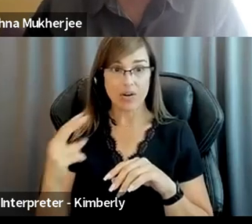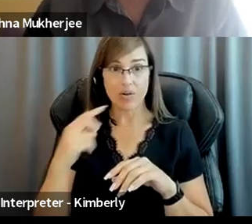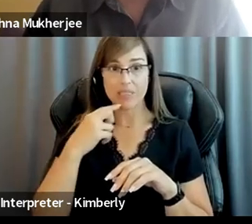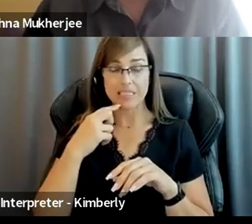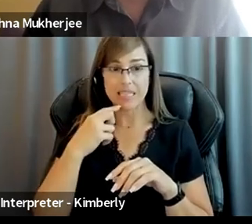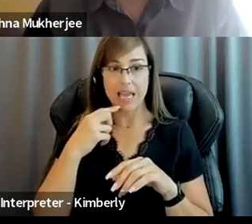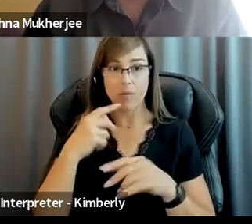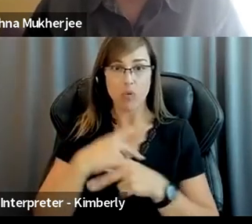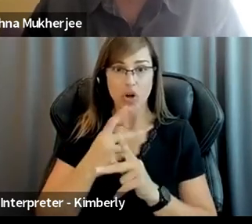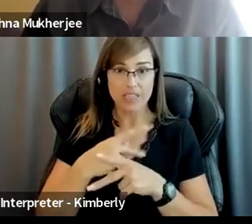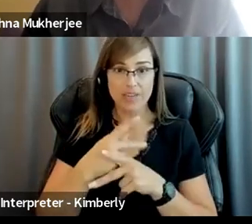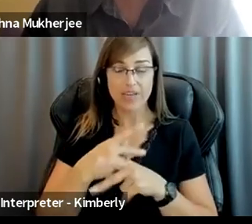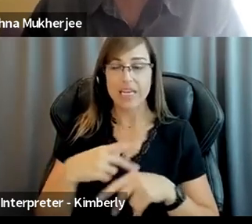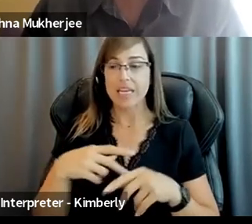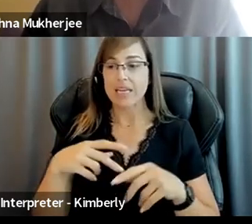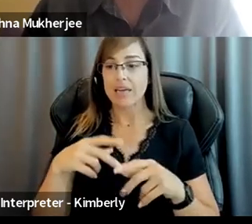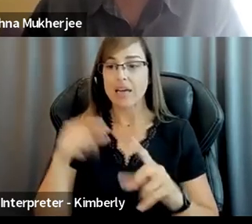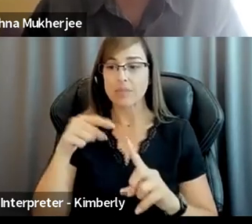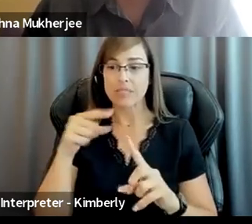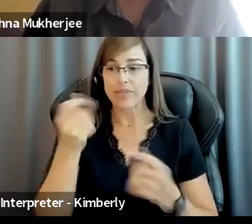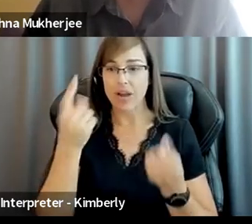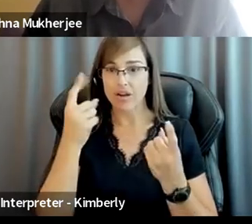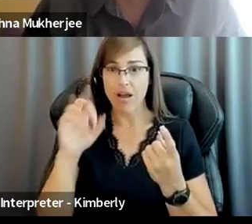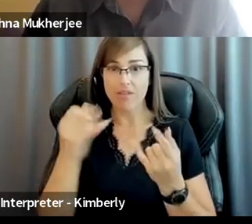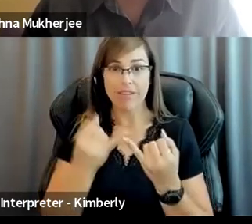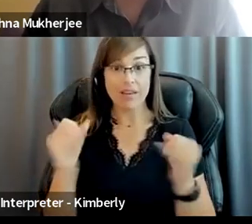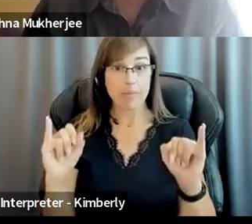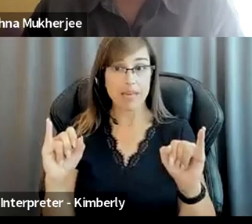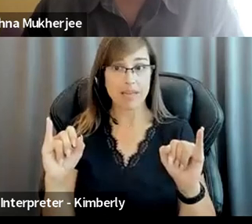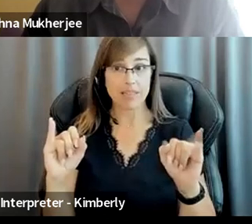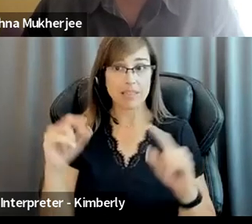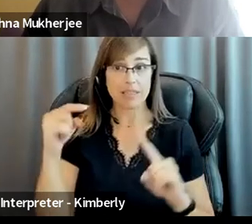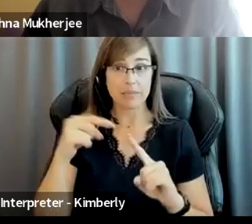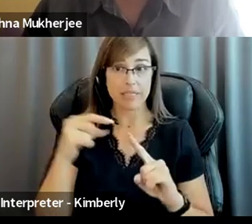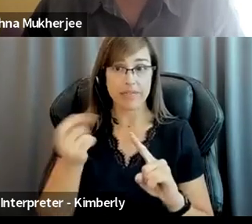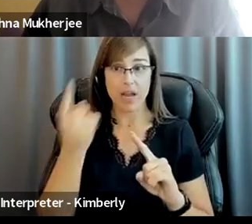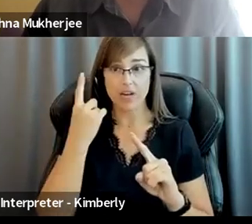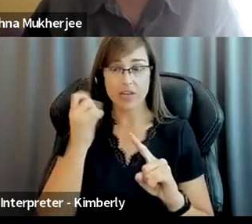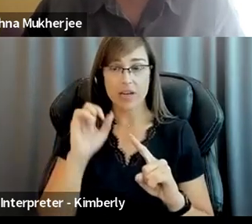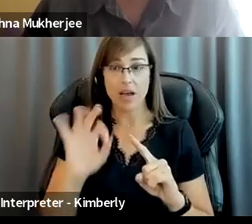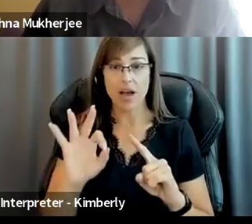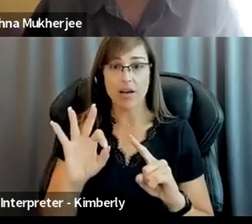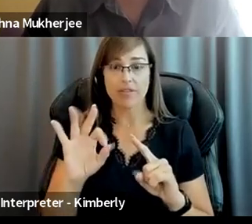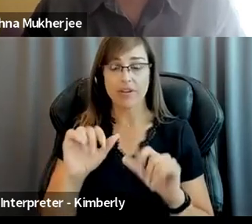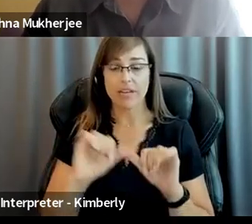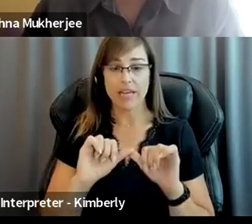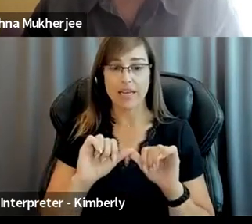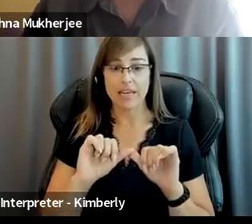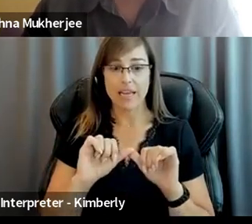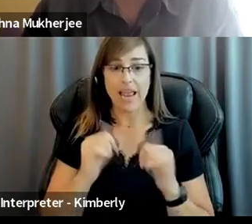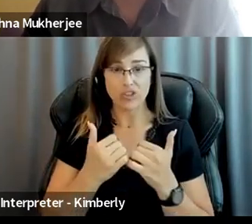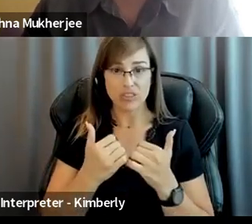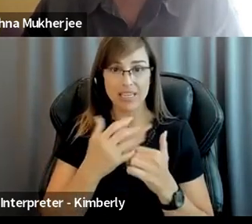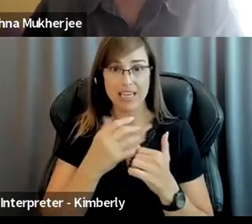productivity, a particular understanding of independence, a particular understanding of agency, and